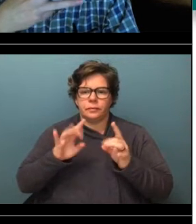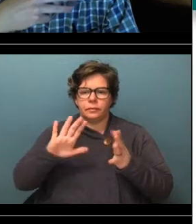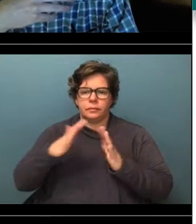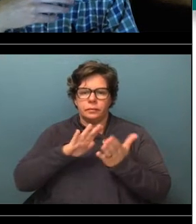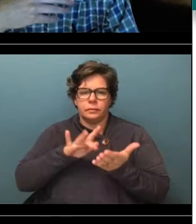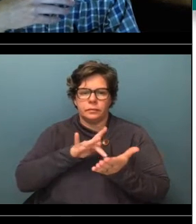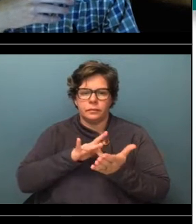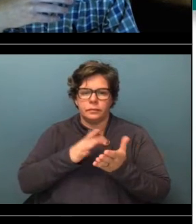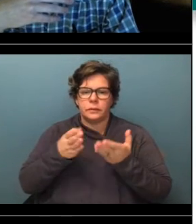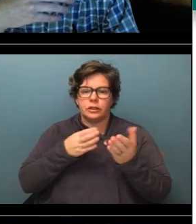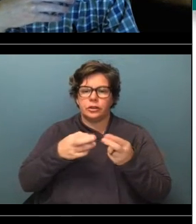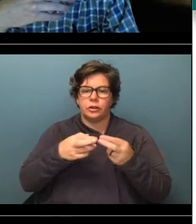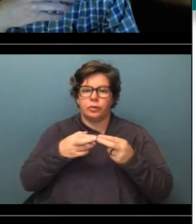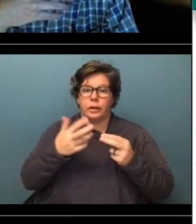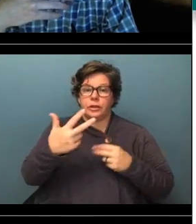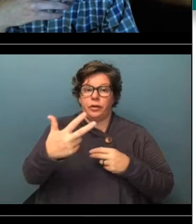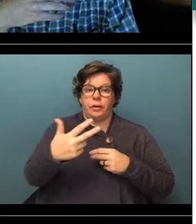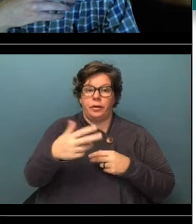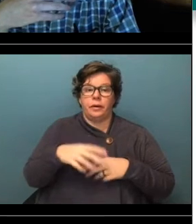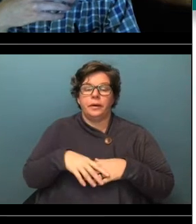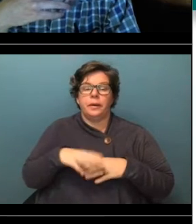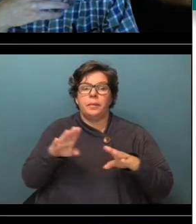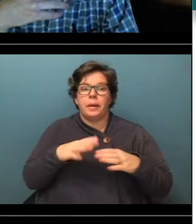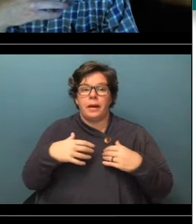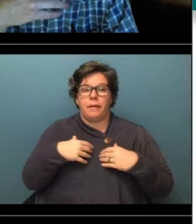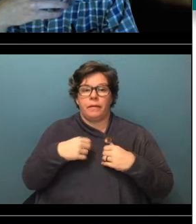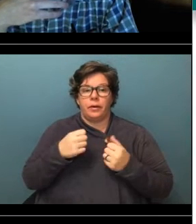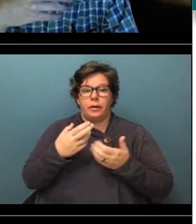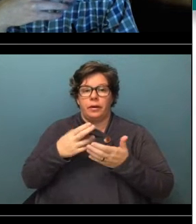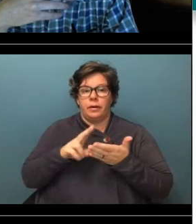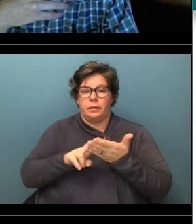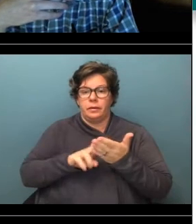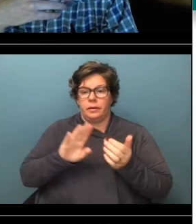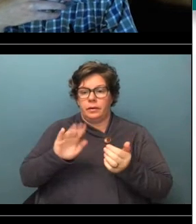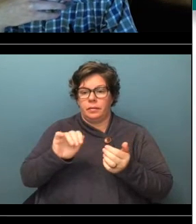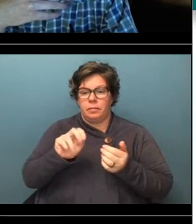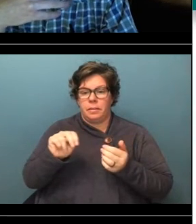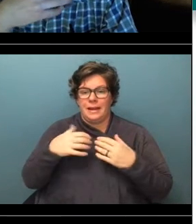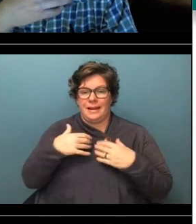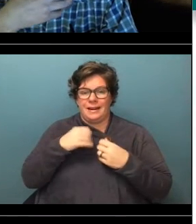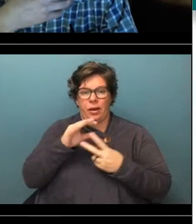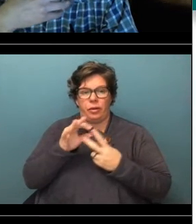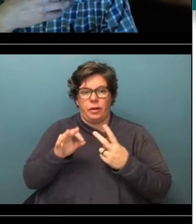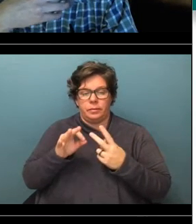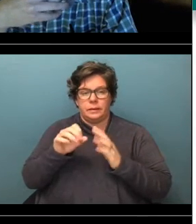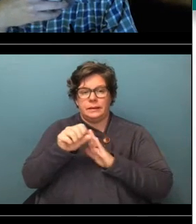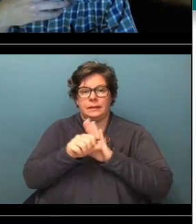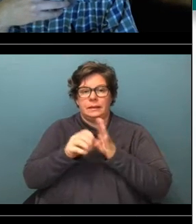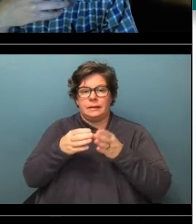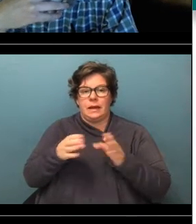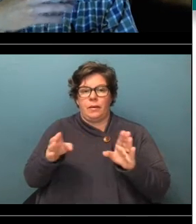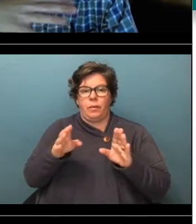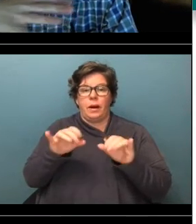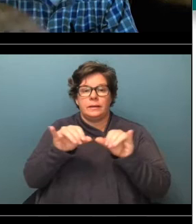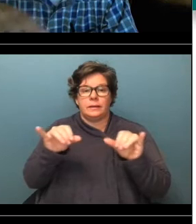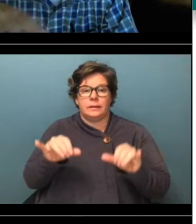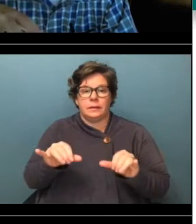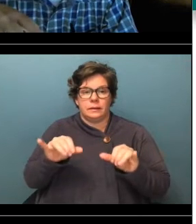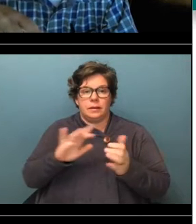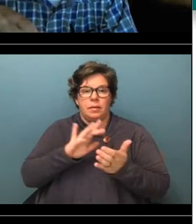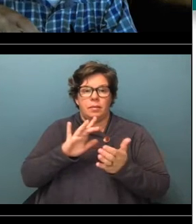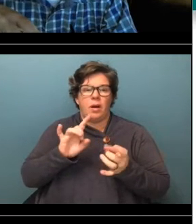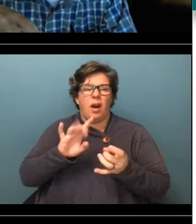Region 3. The Division of Behavioral Health, as contracted with Beacon Health Options, created a statewide system of crisis centers across the